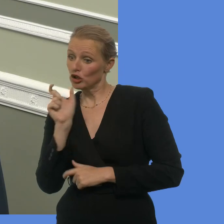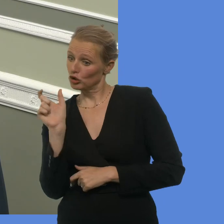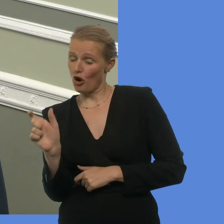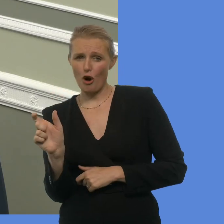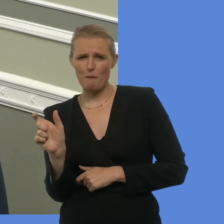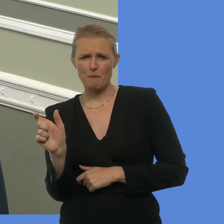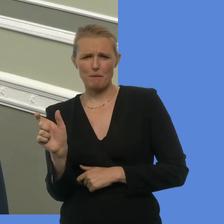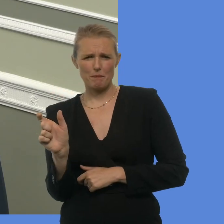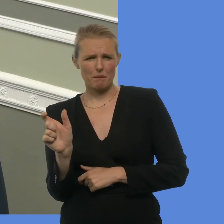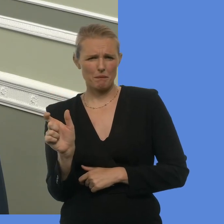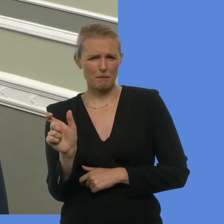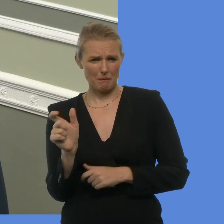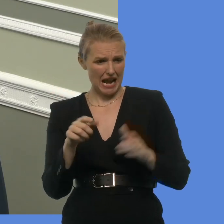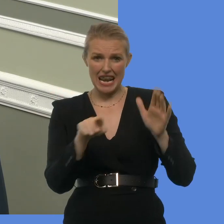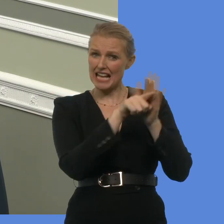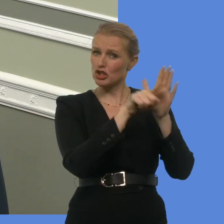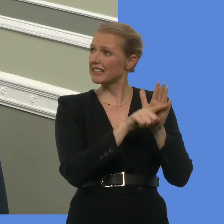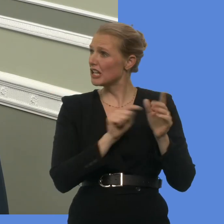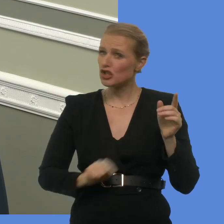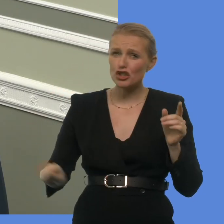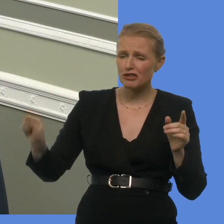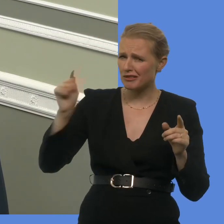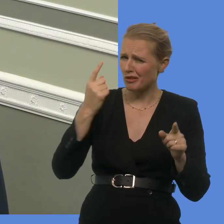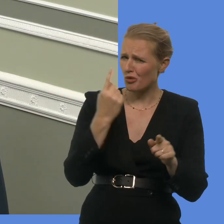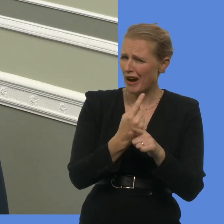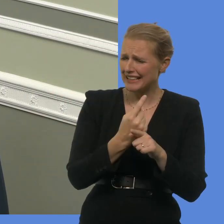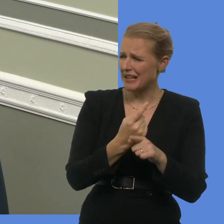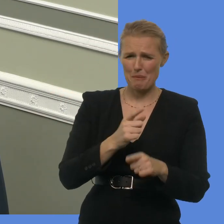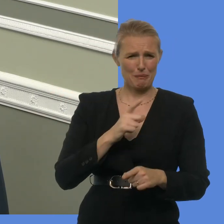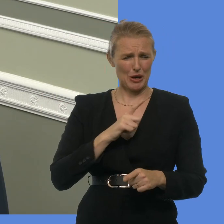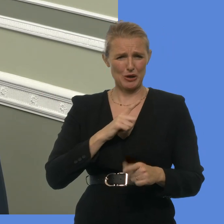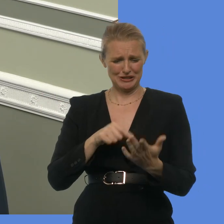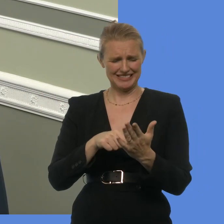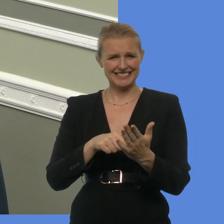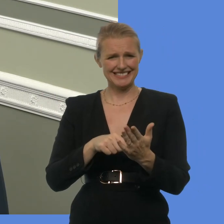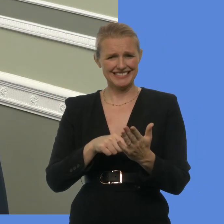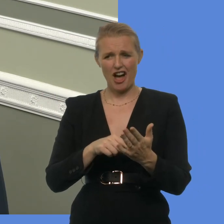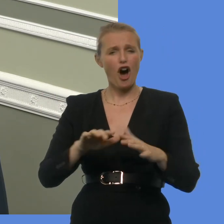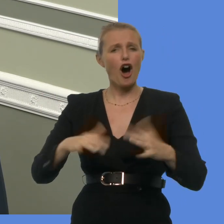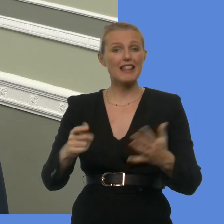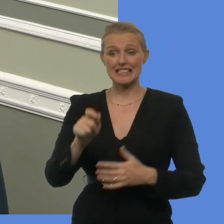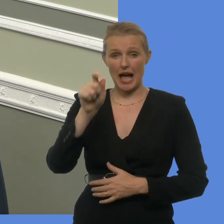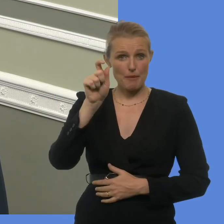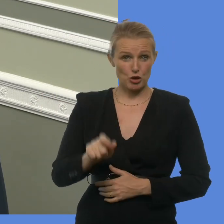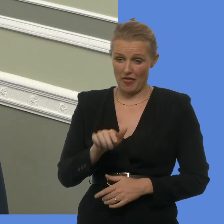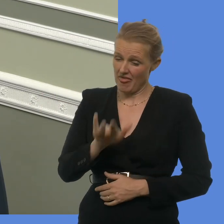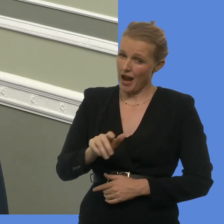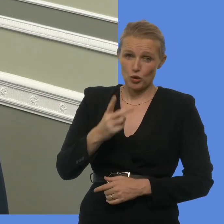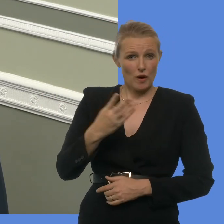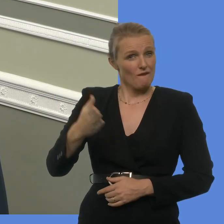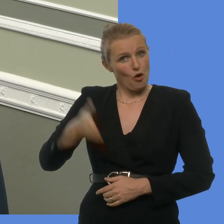is that what is in the legislation elsewhere? Because it could be argued that unless you have somebody standing there who